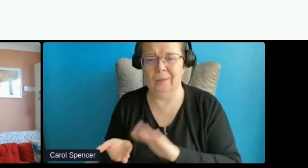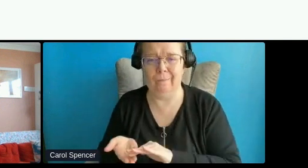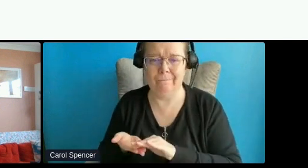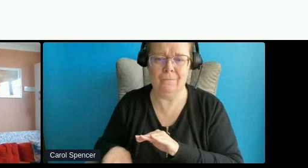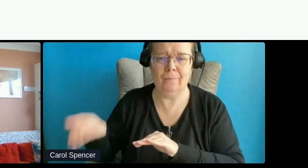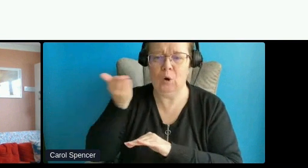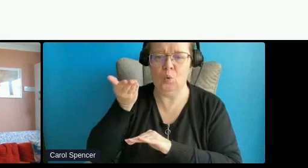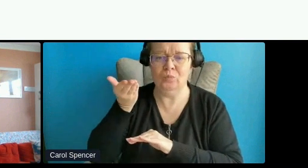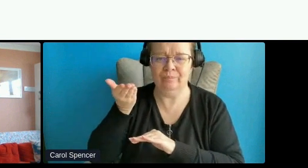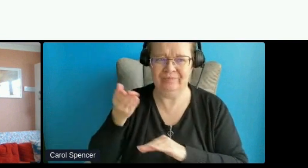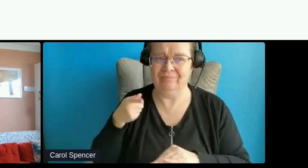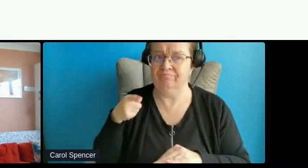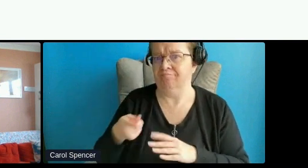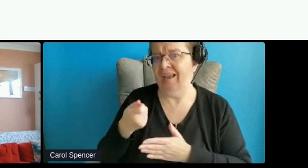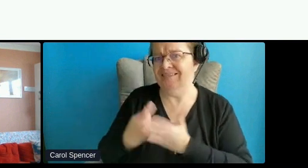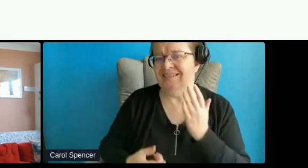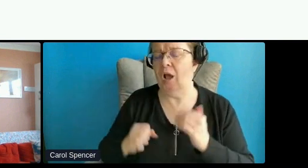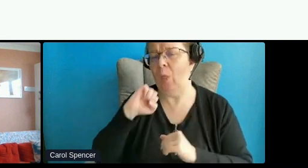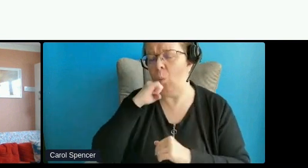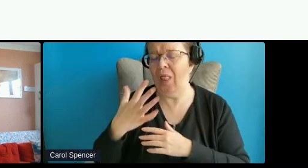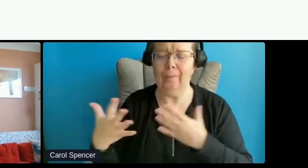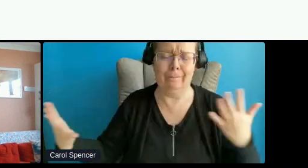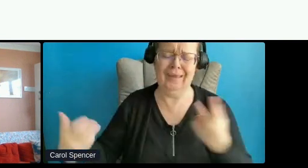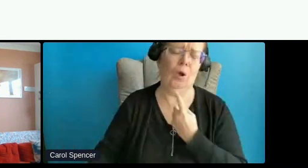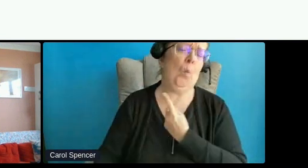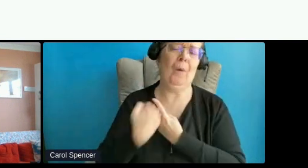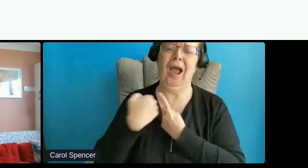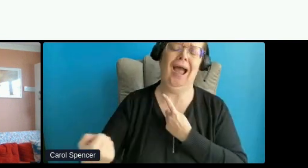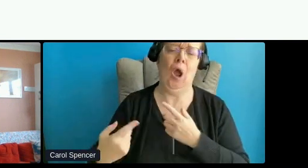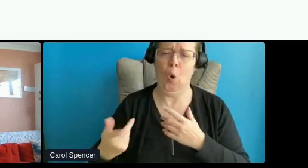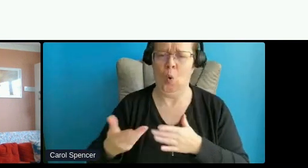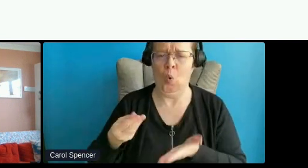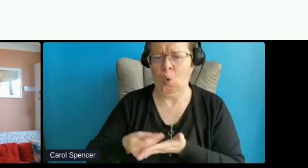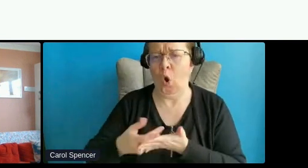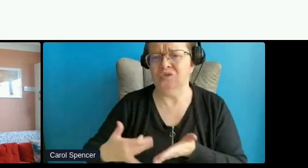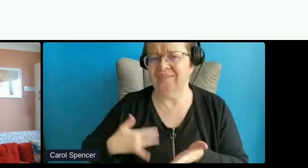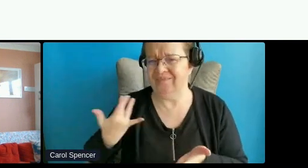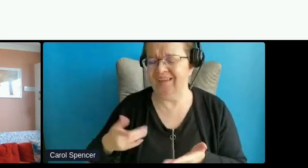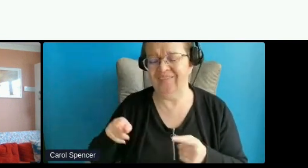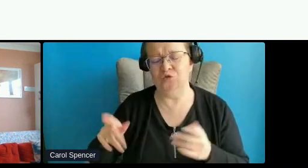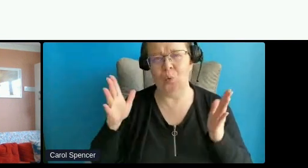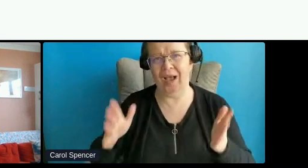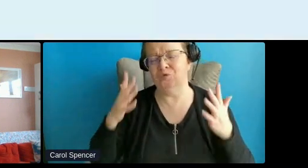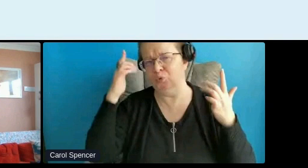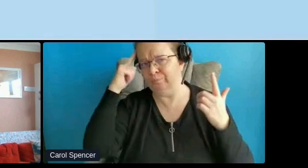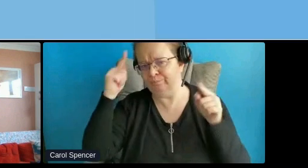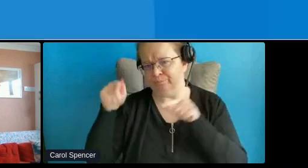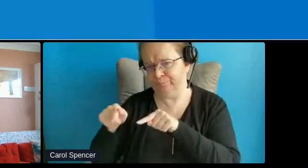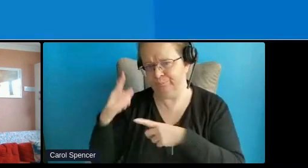more acutely by lots of disabled consumers out there. So that's something to consider as well.